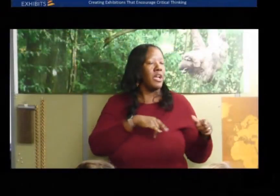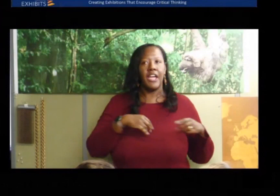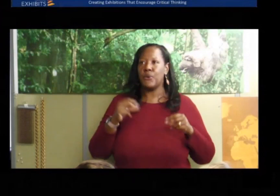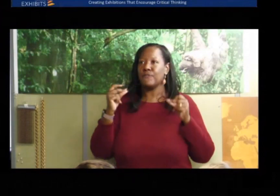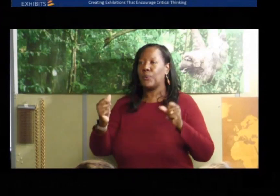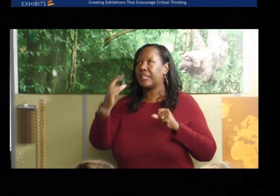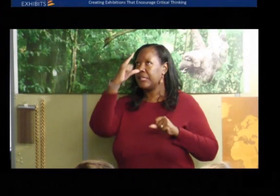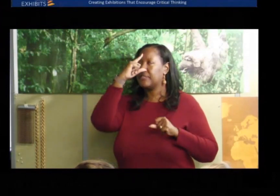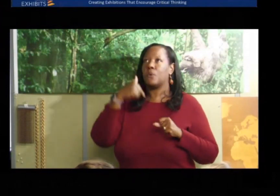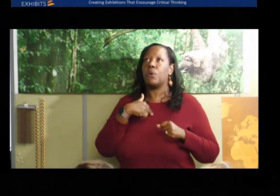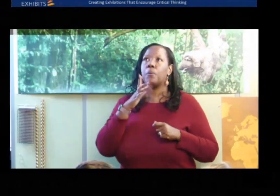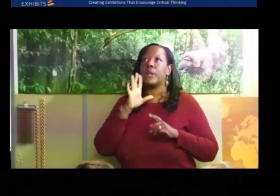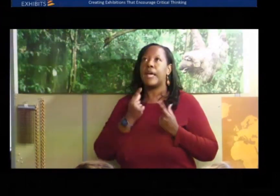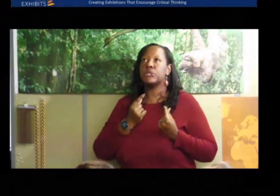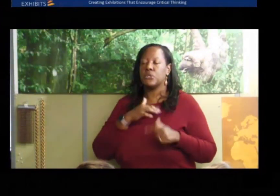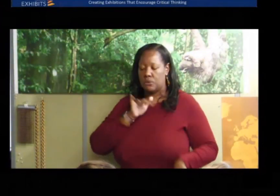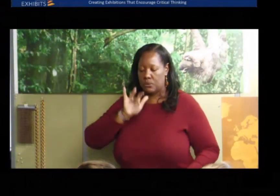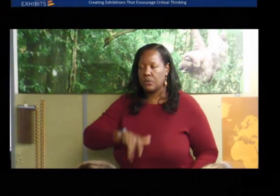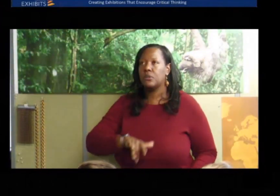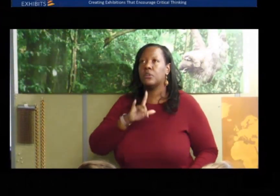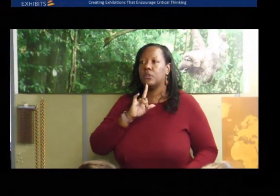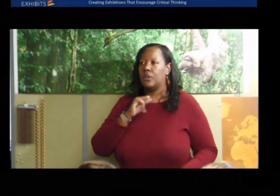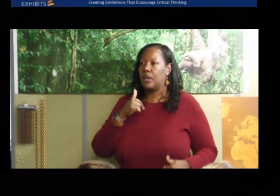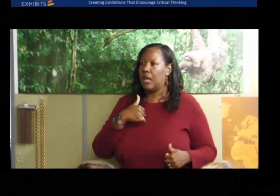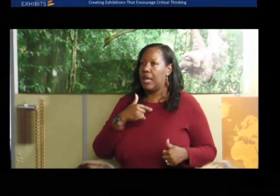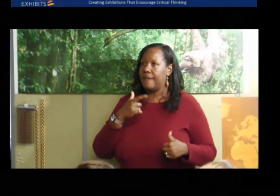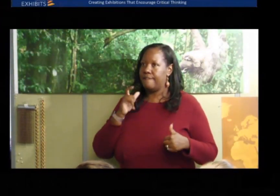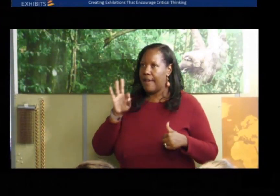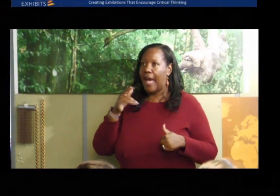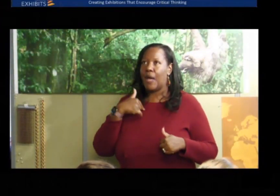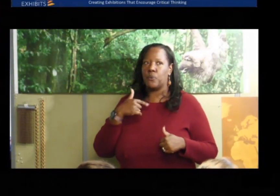think what you would do as if you were